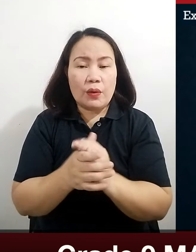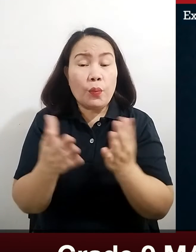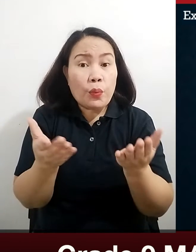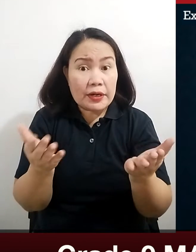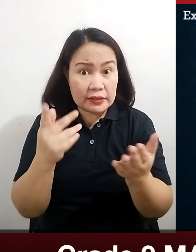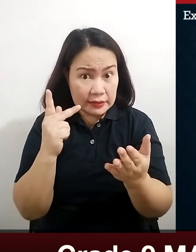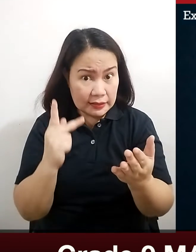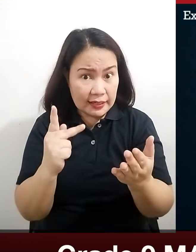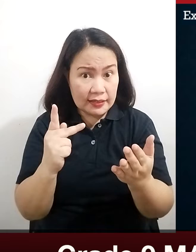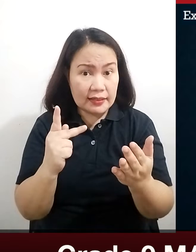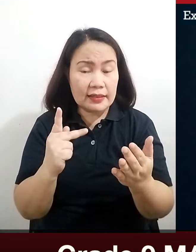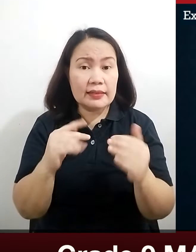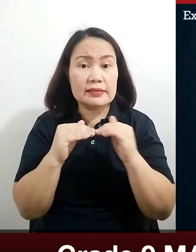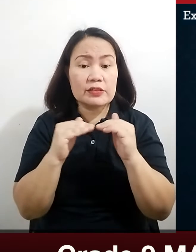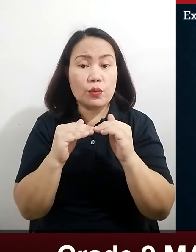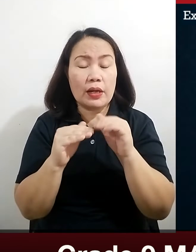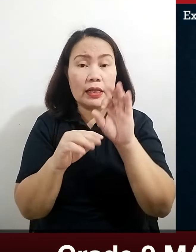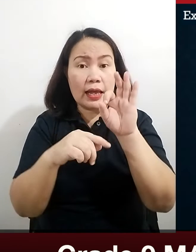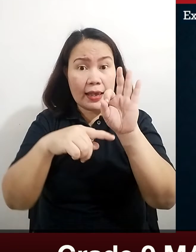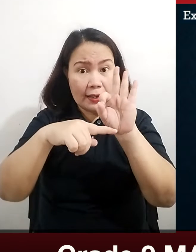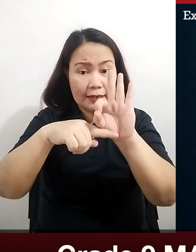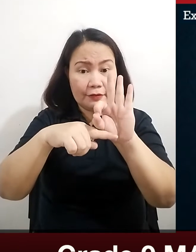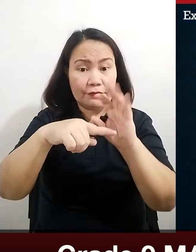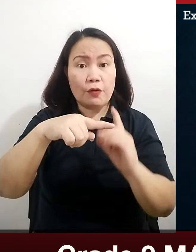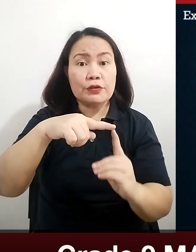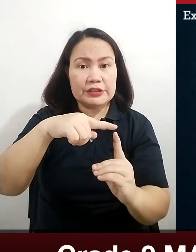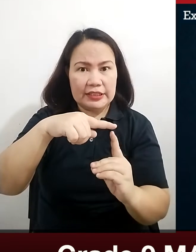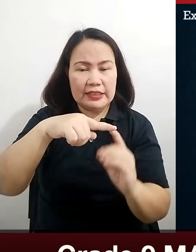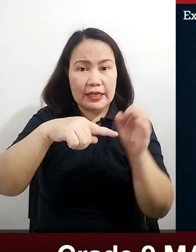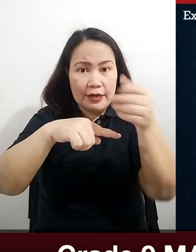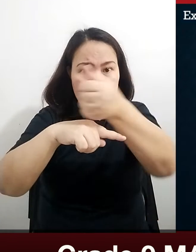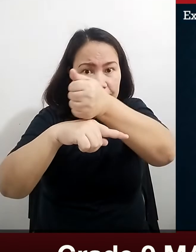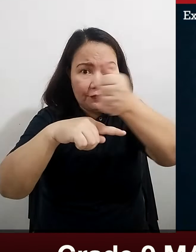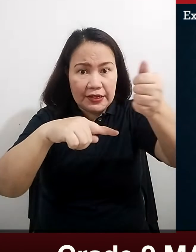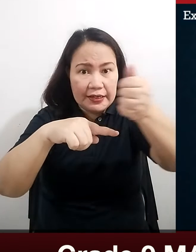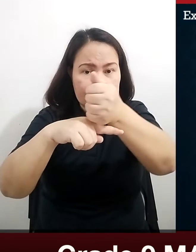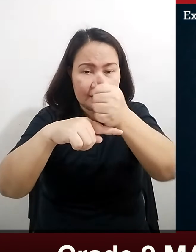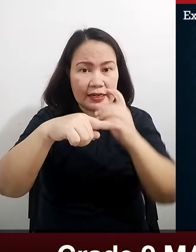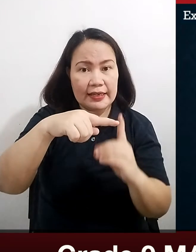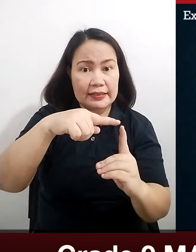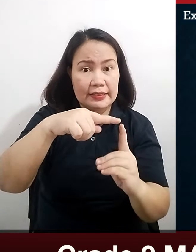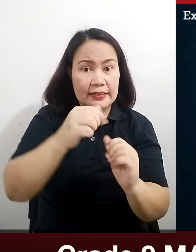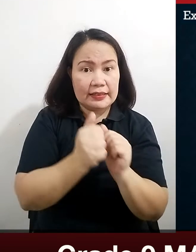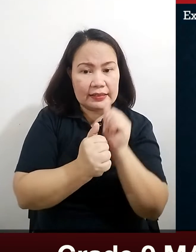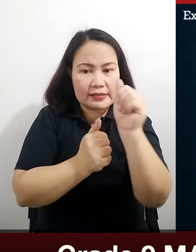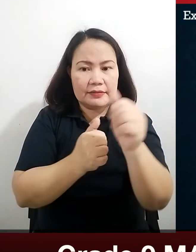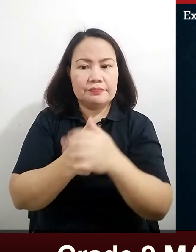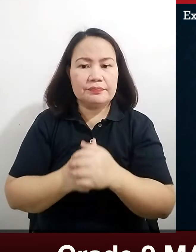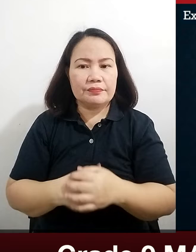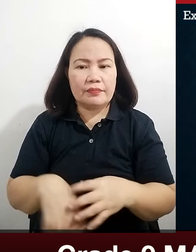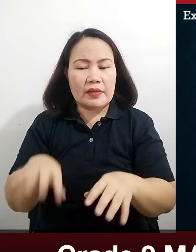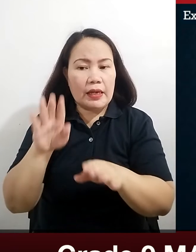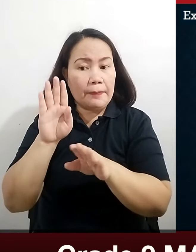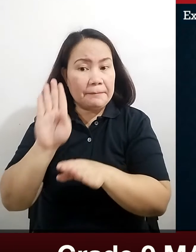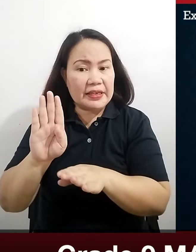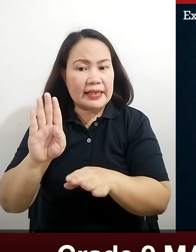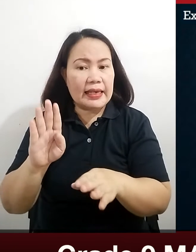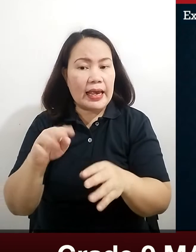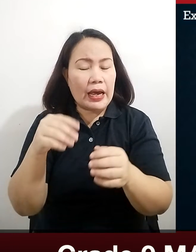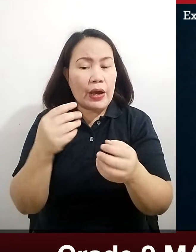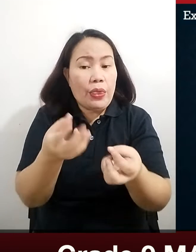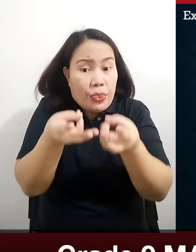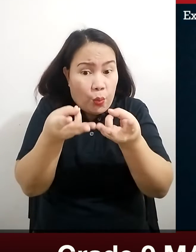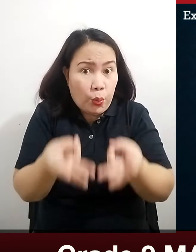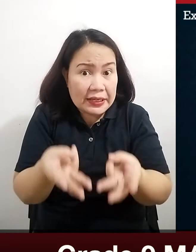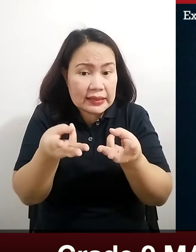tayo mahirapan i-translate into equation. Next, the weight W of an object is directly